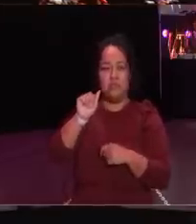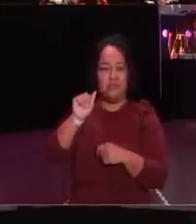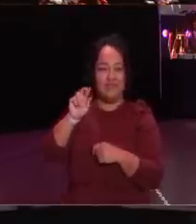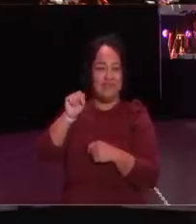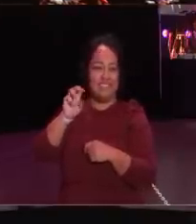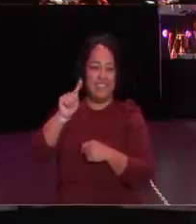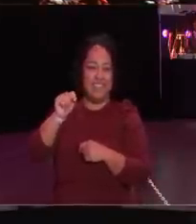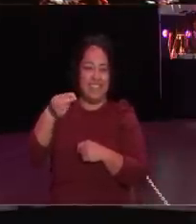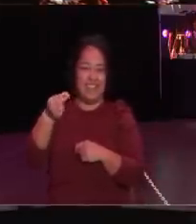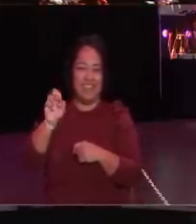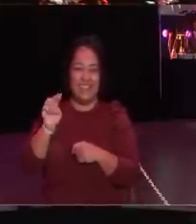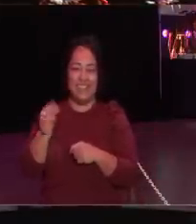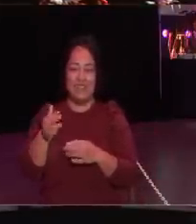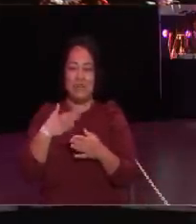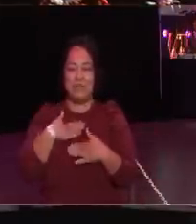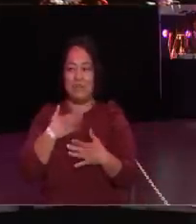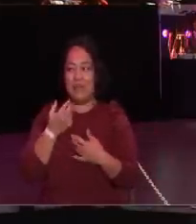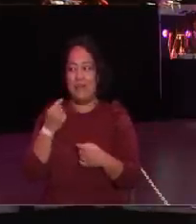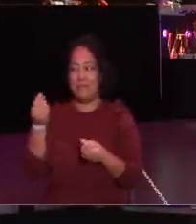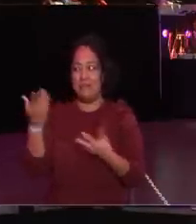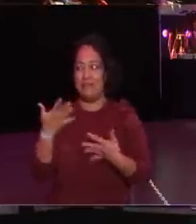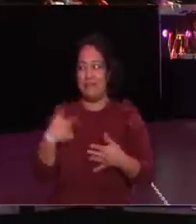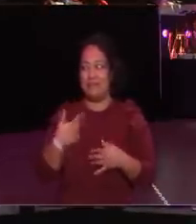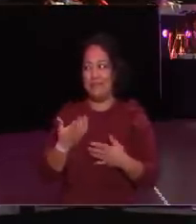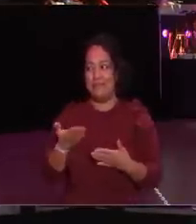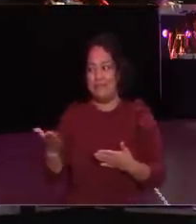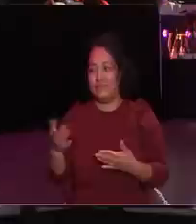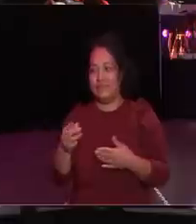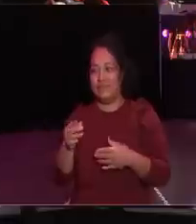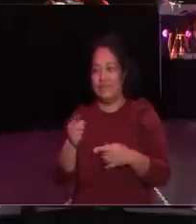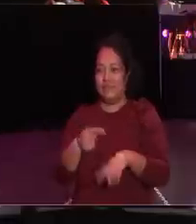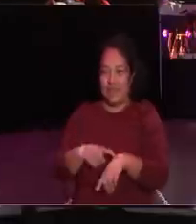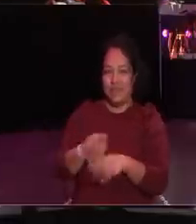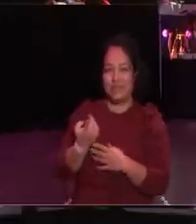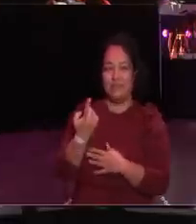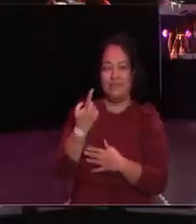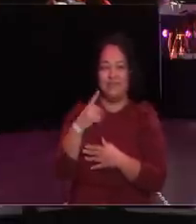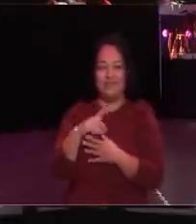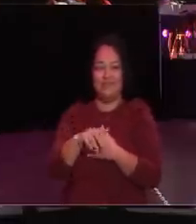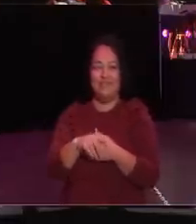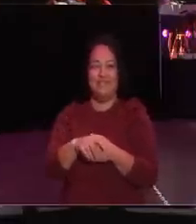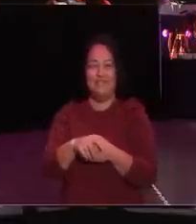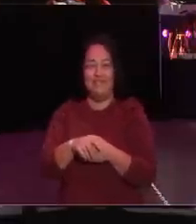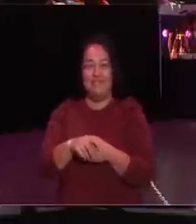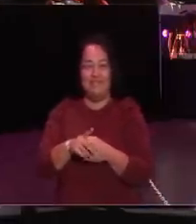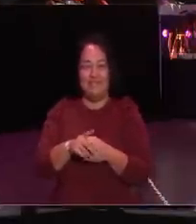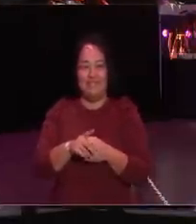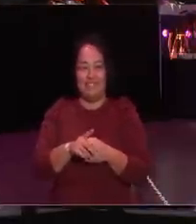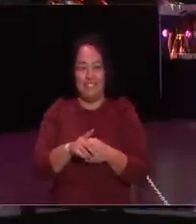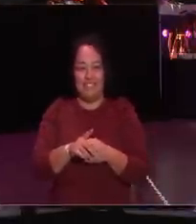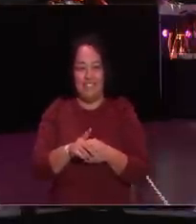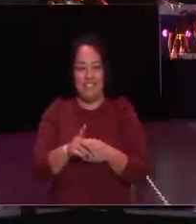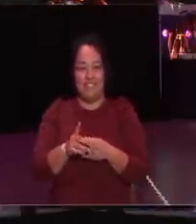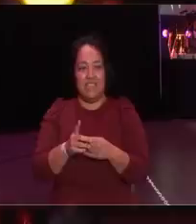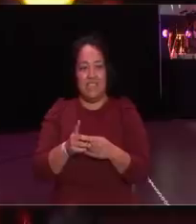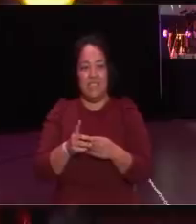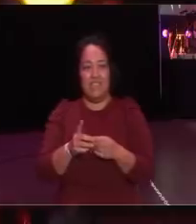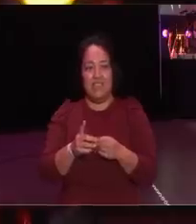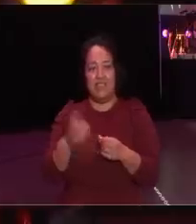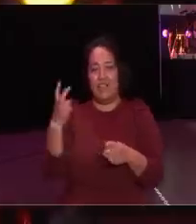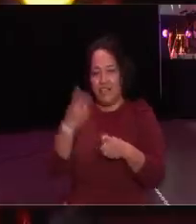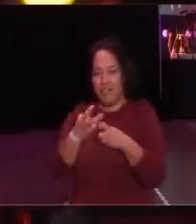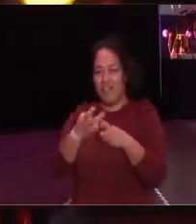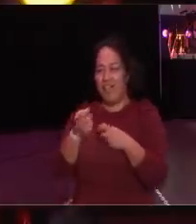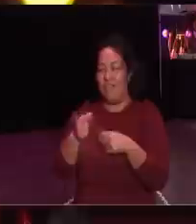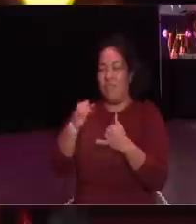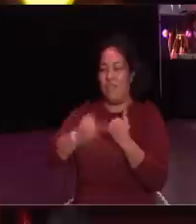al hermano Anthony, por favor, déjame aunque sea algo. Es muy difícil ser el último predicador. It's very hard to be the last preacher. Pero Dios tiene algo para